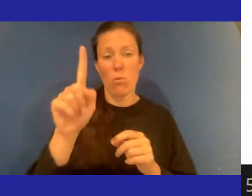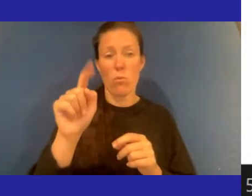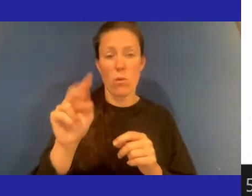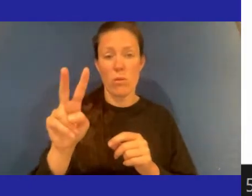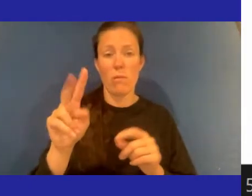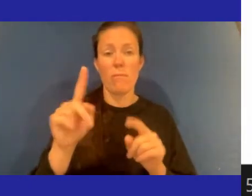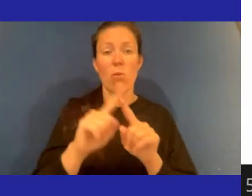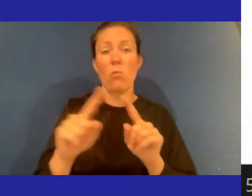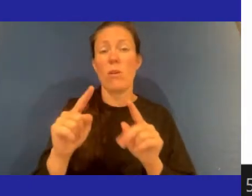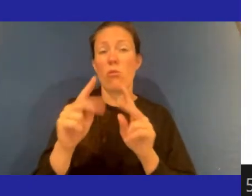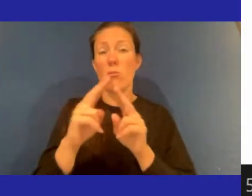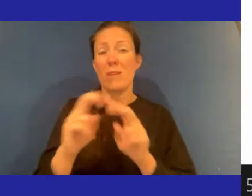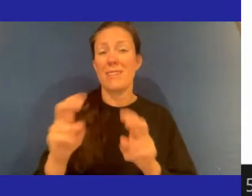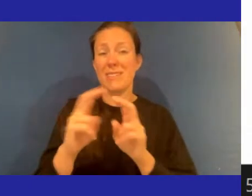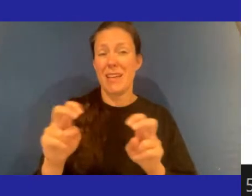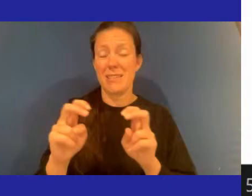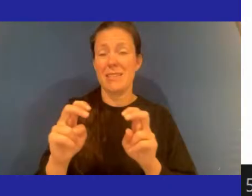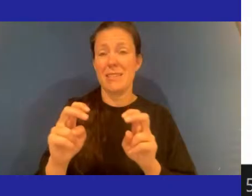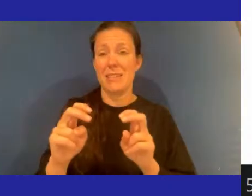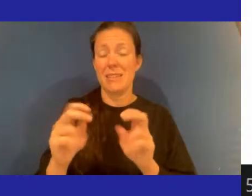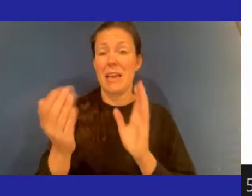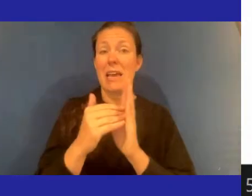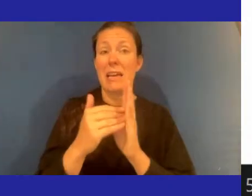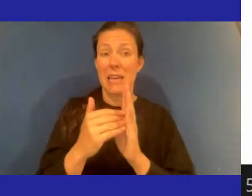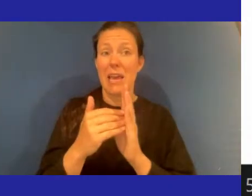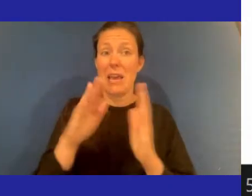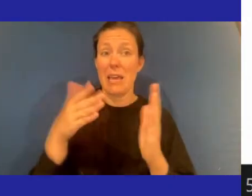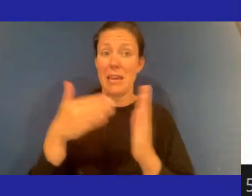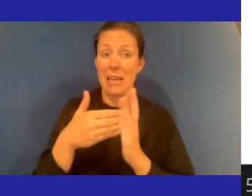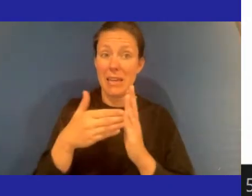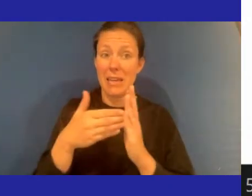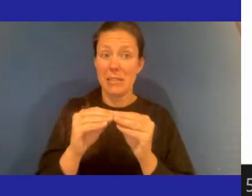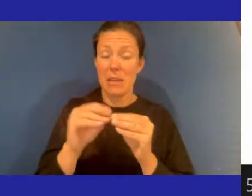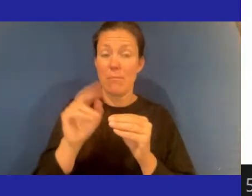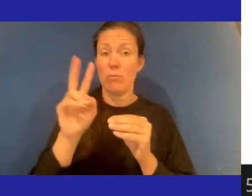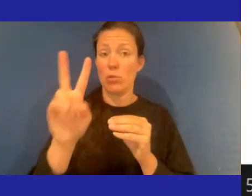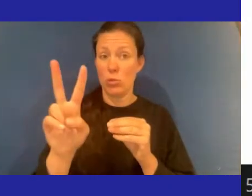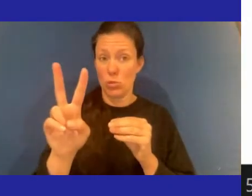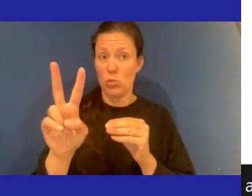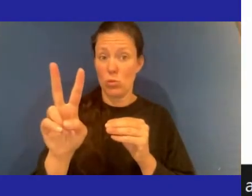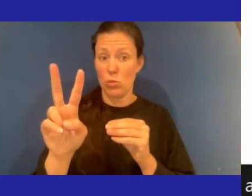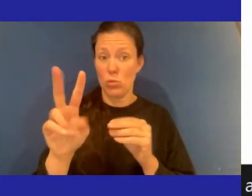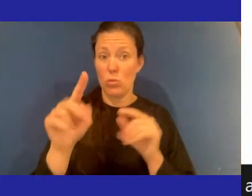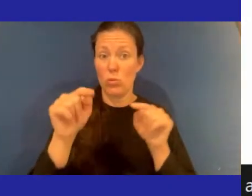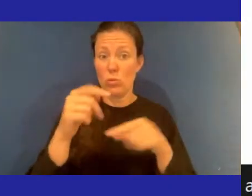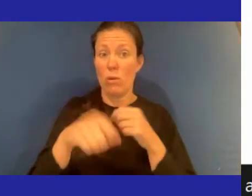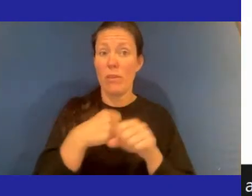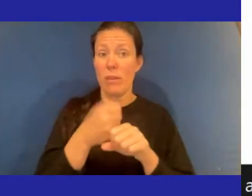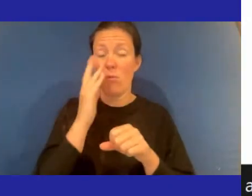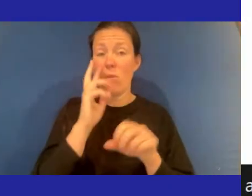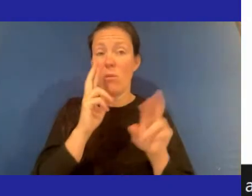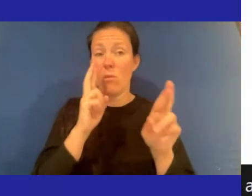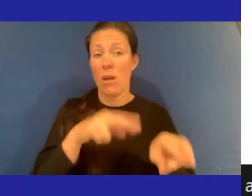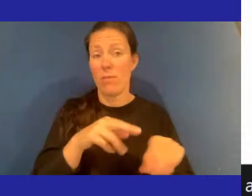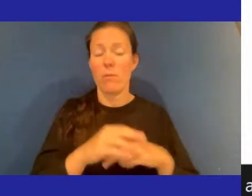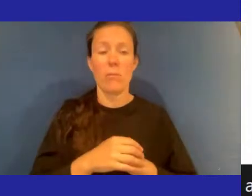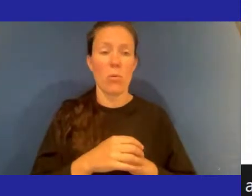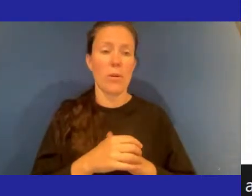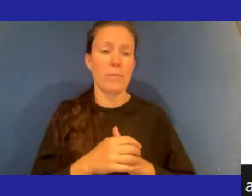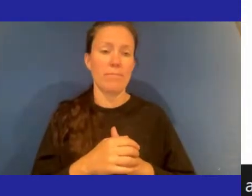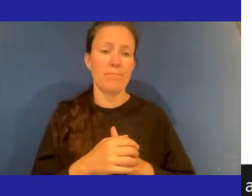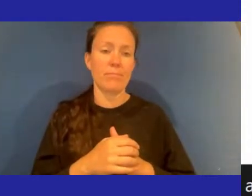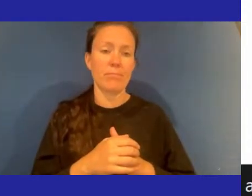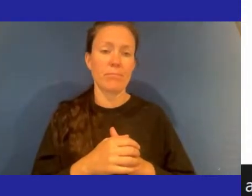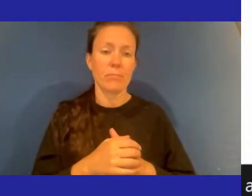against 2.0 in 2025. Basically the end of this year. We'll have that report in the early next year. But that's